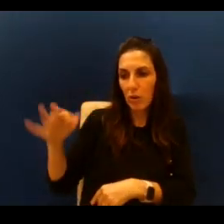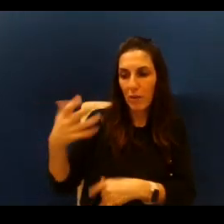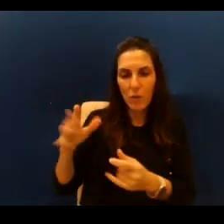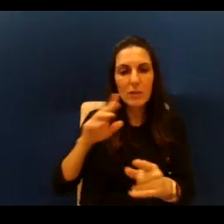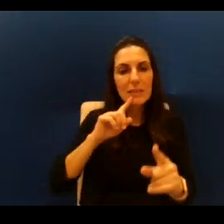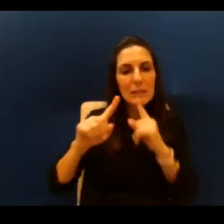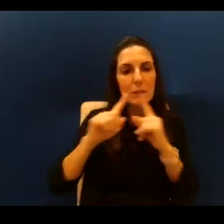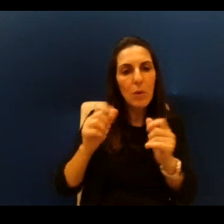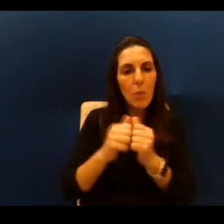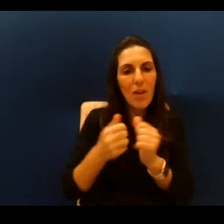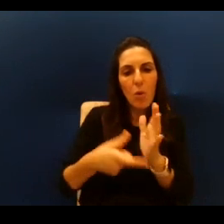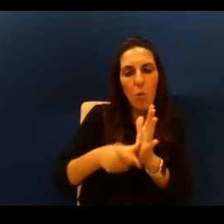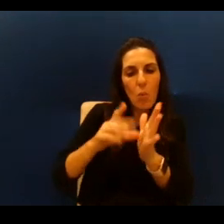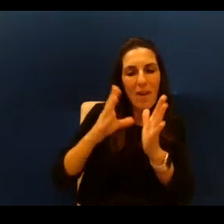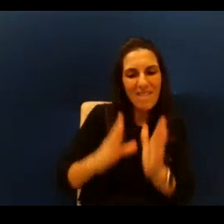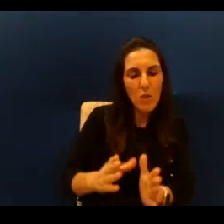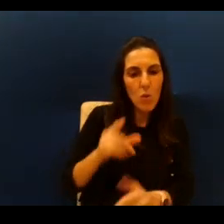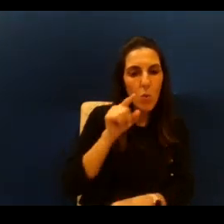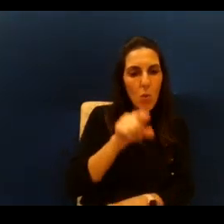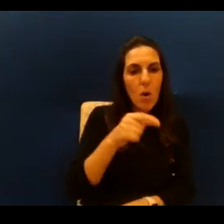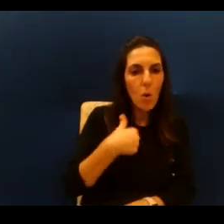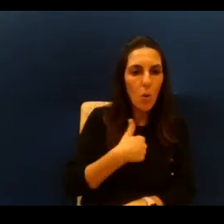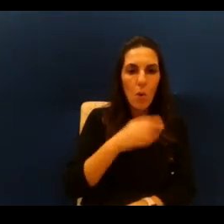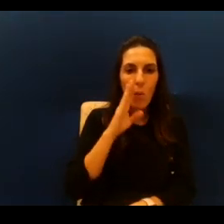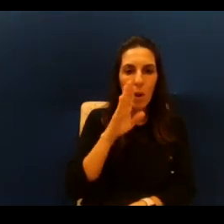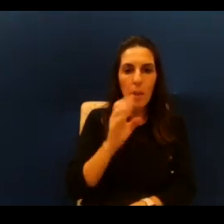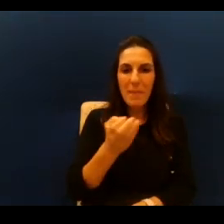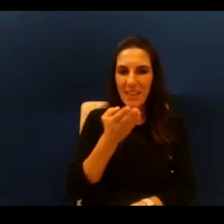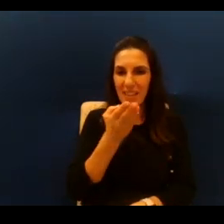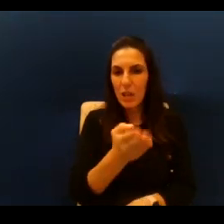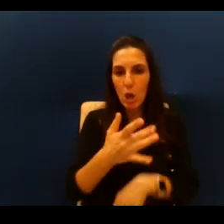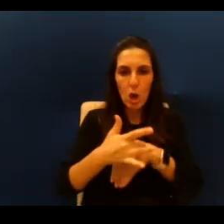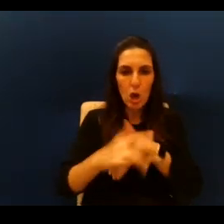that we are going to be in the early January